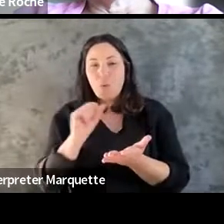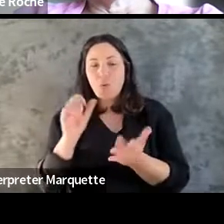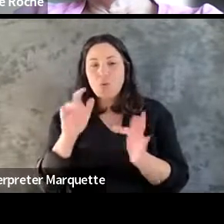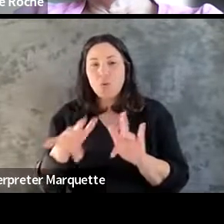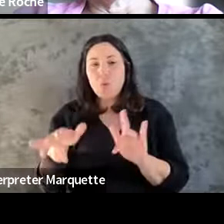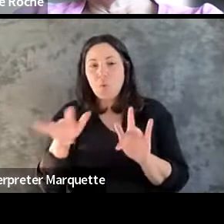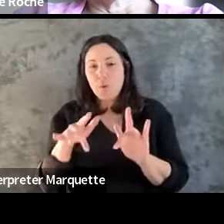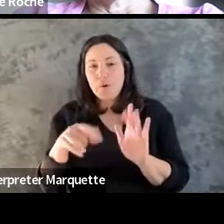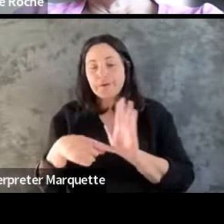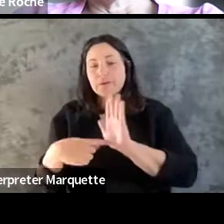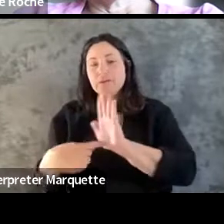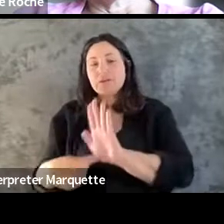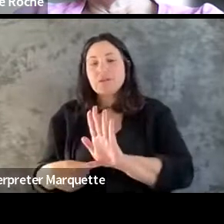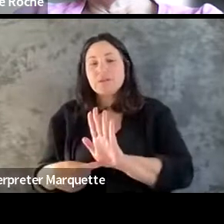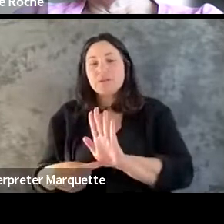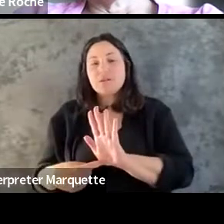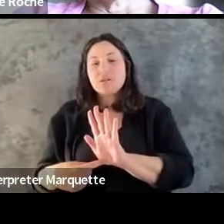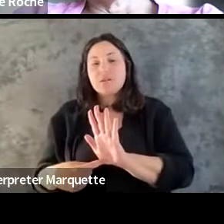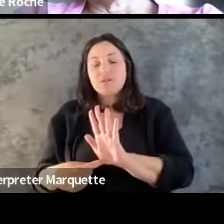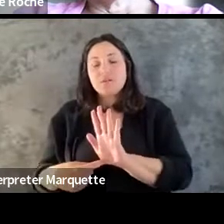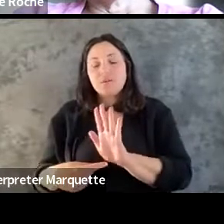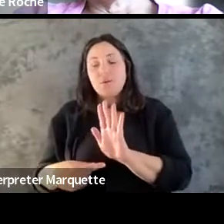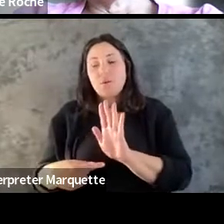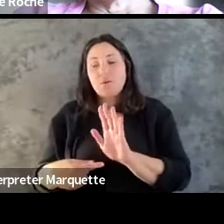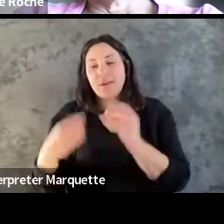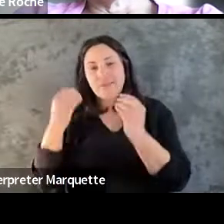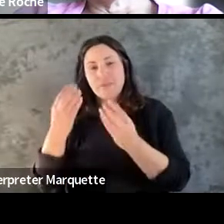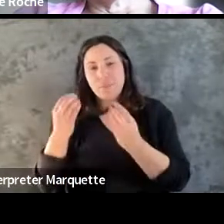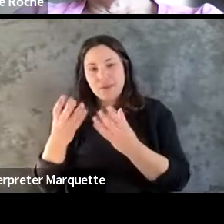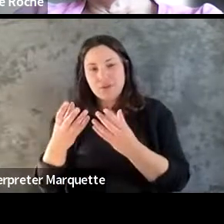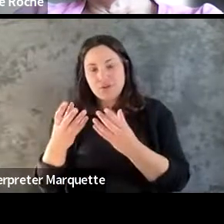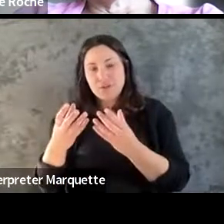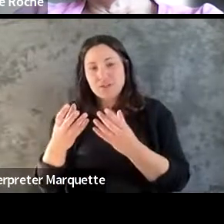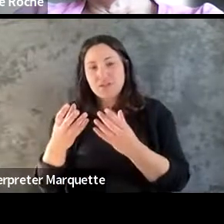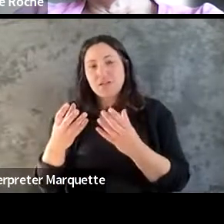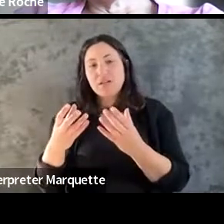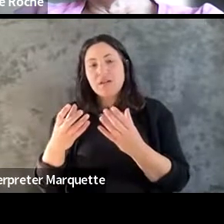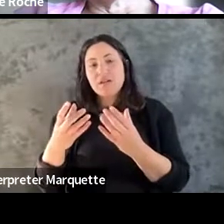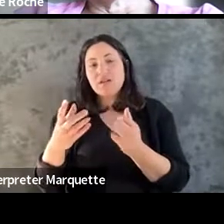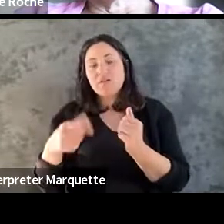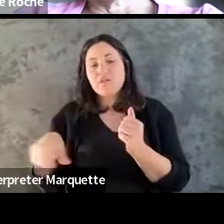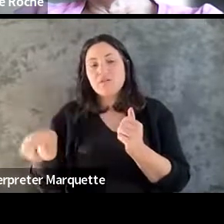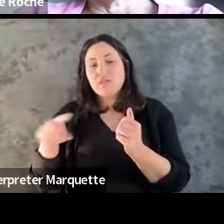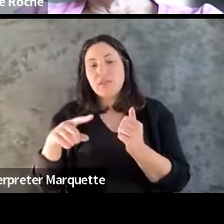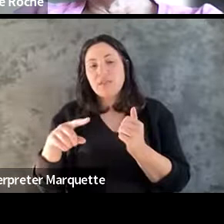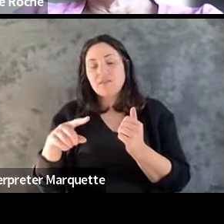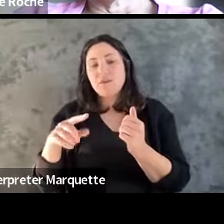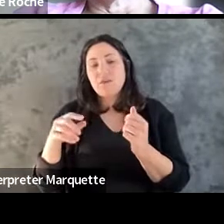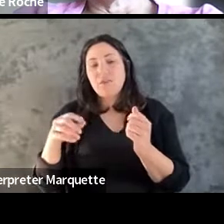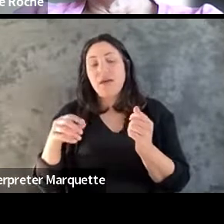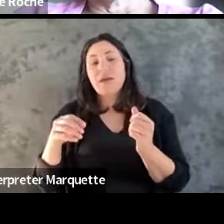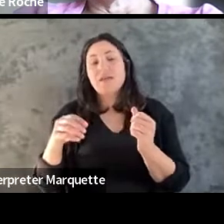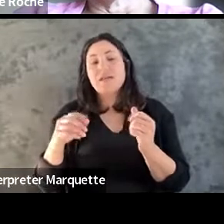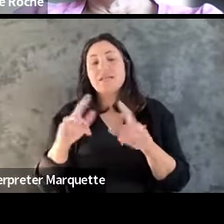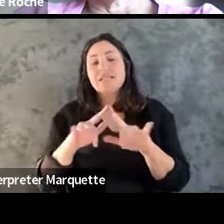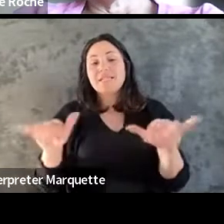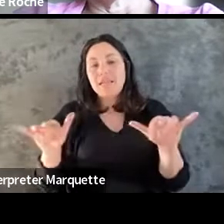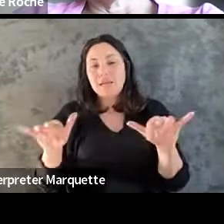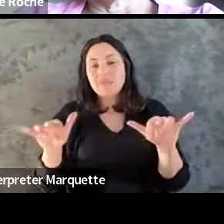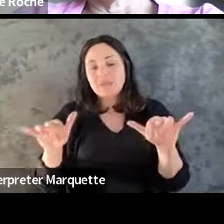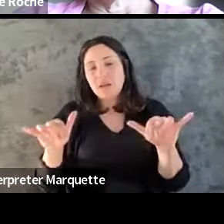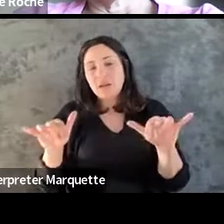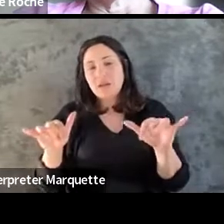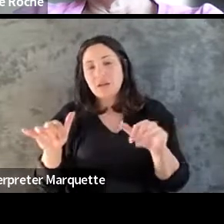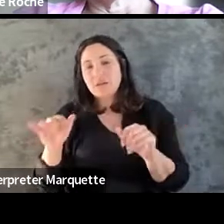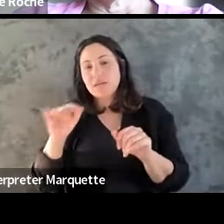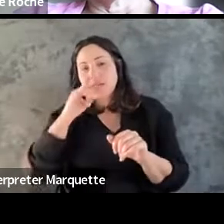lesson to present a concept so that they can also move around a classroom and give kids